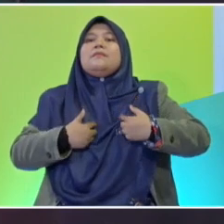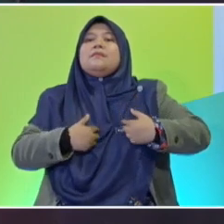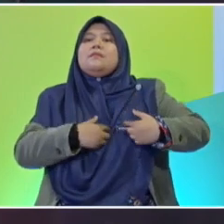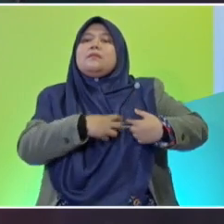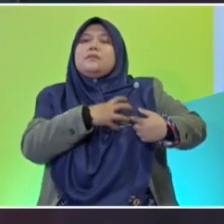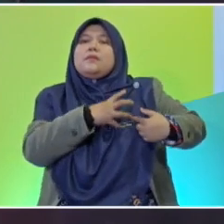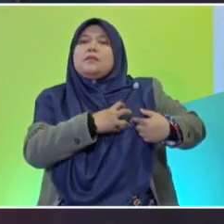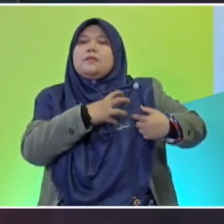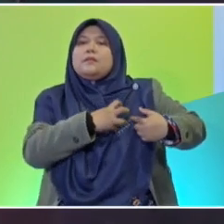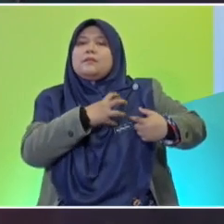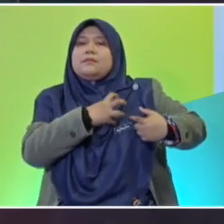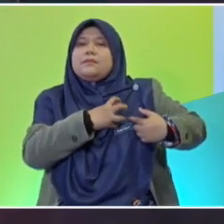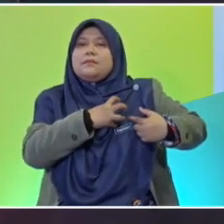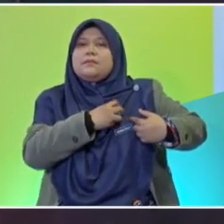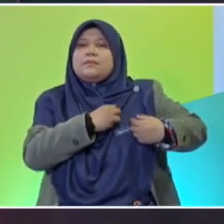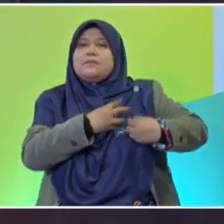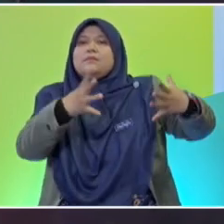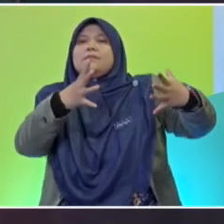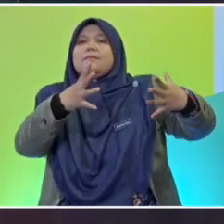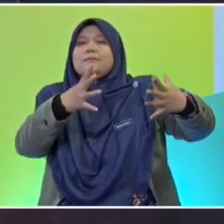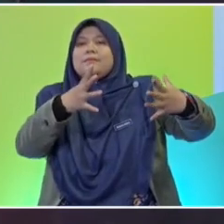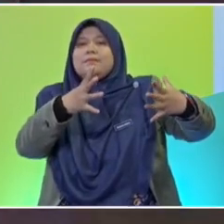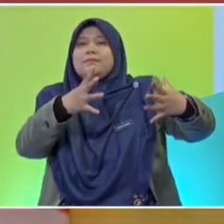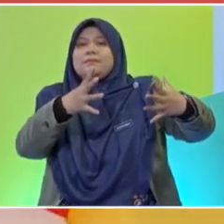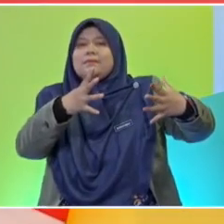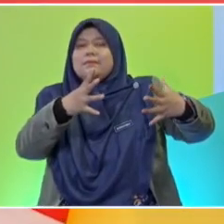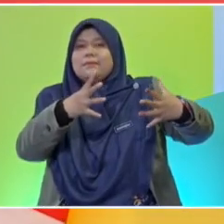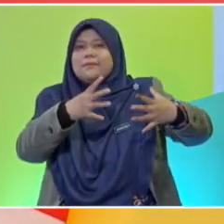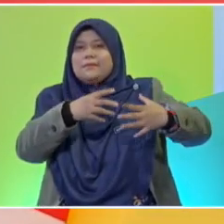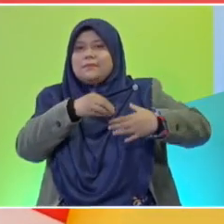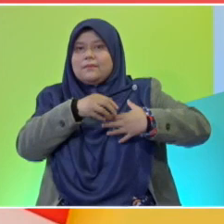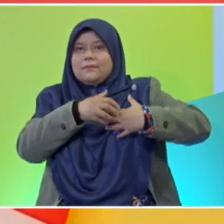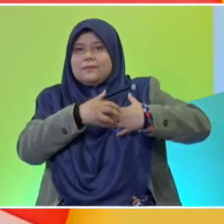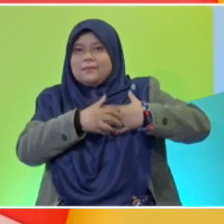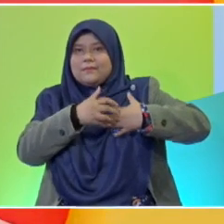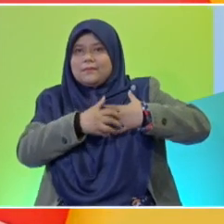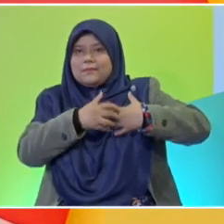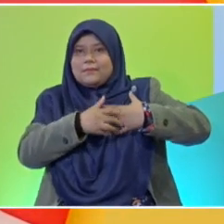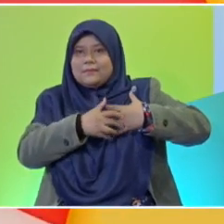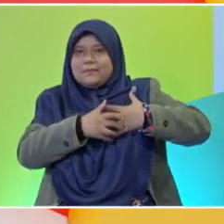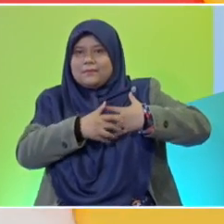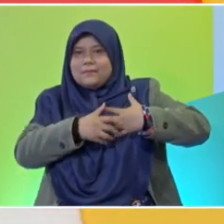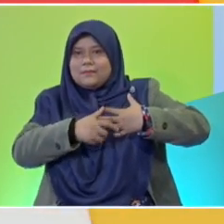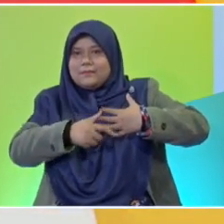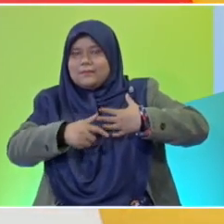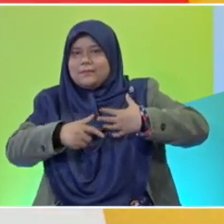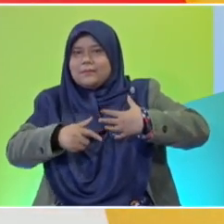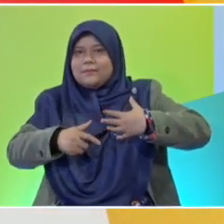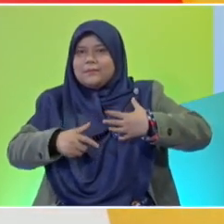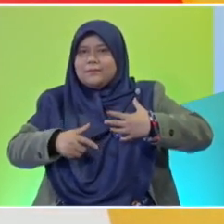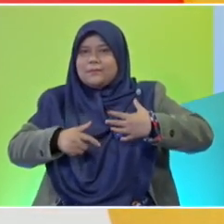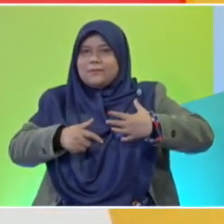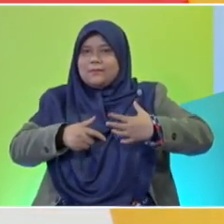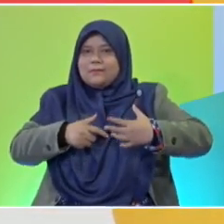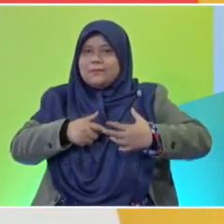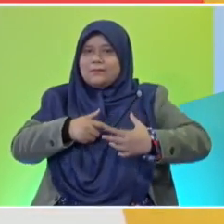heart. And then whoop, pump it. Pump it. Okay. And then it will be